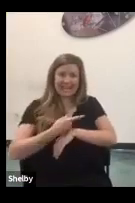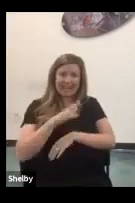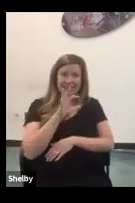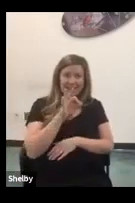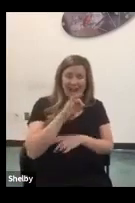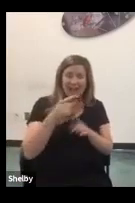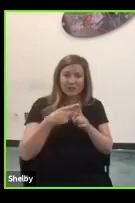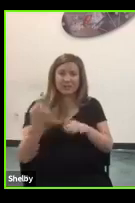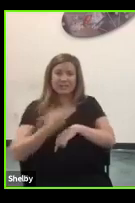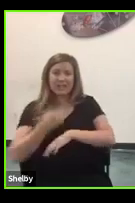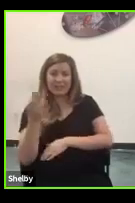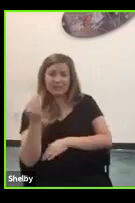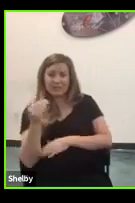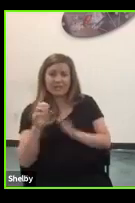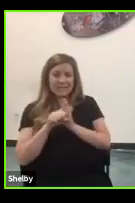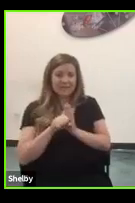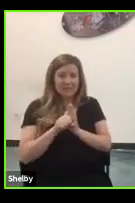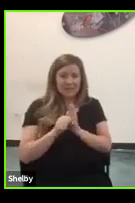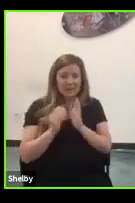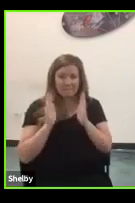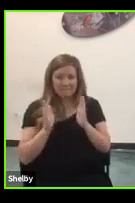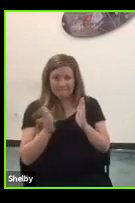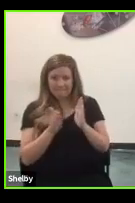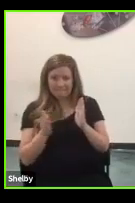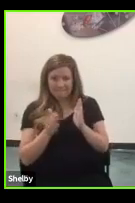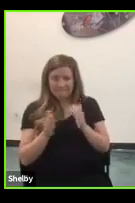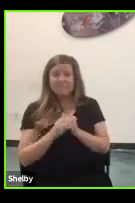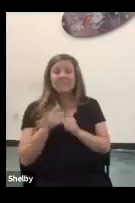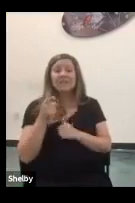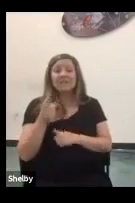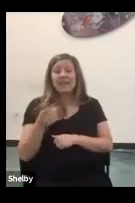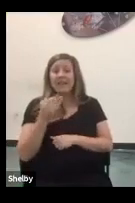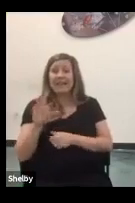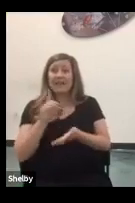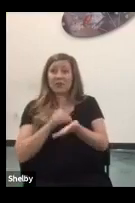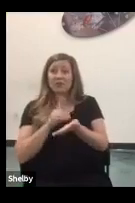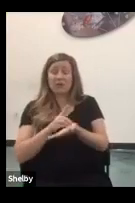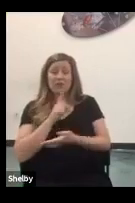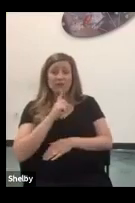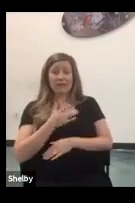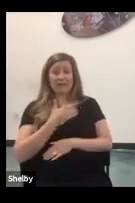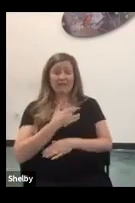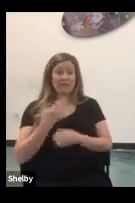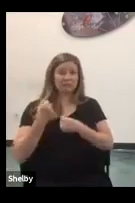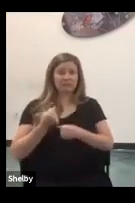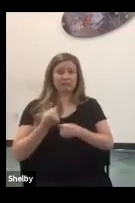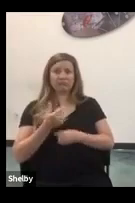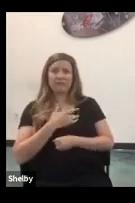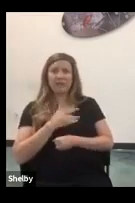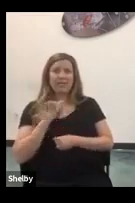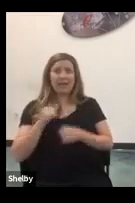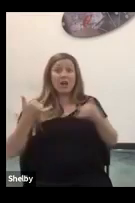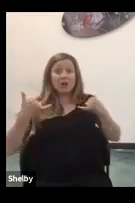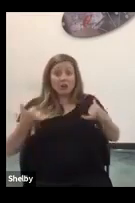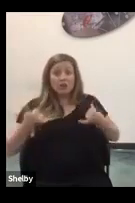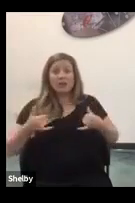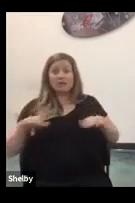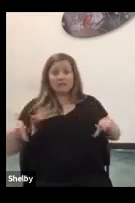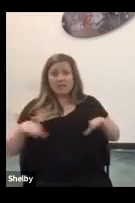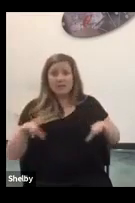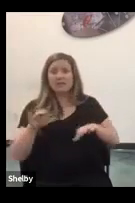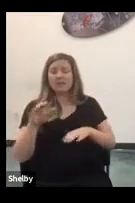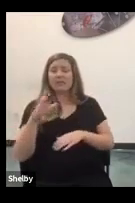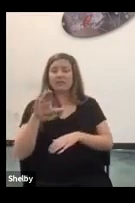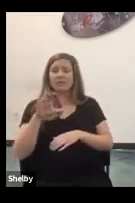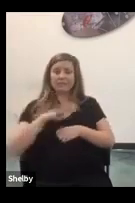symptoms. They and their provider that they are working with feel really strongly that they think this is current active COVID-19, and they